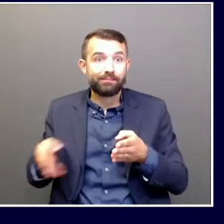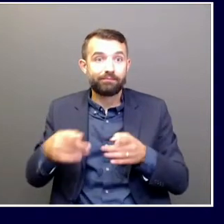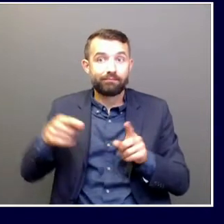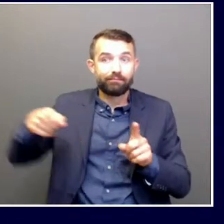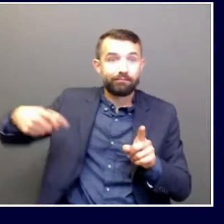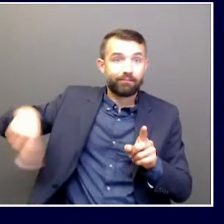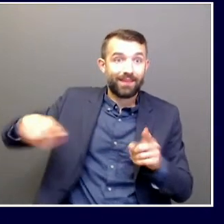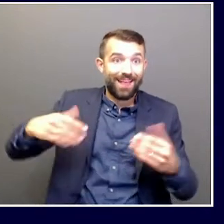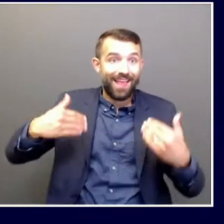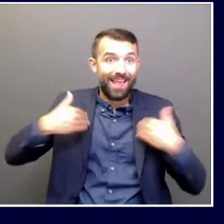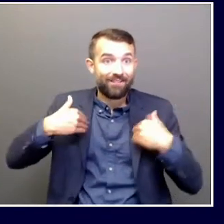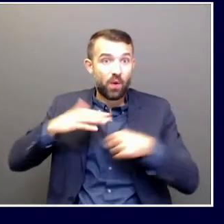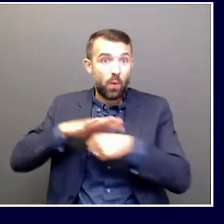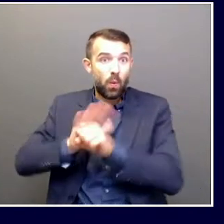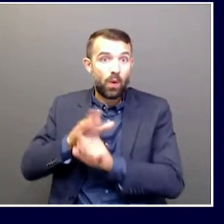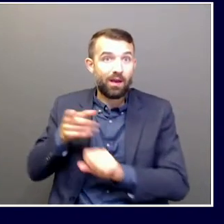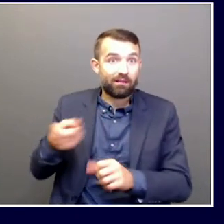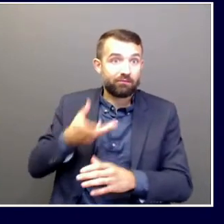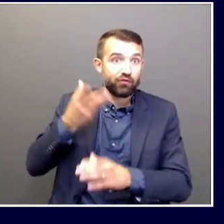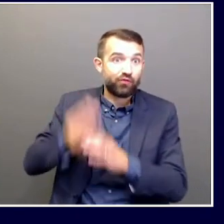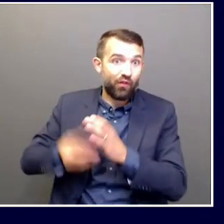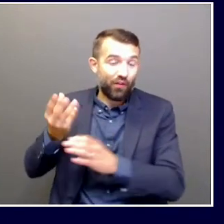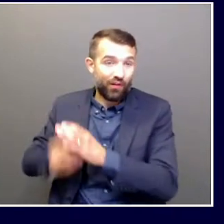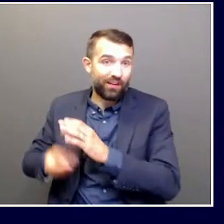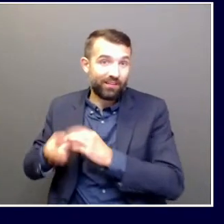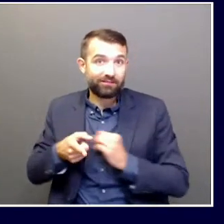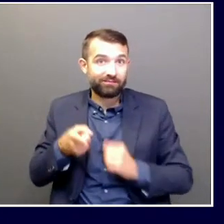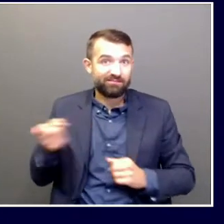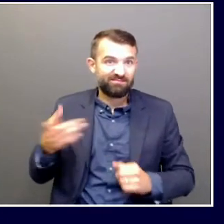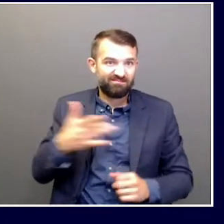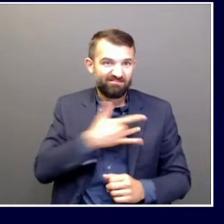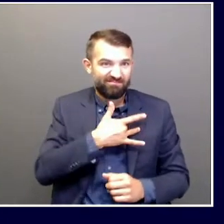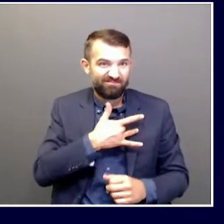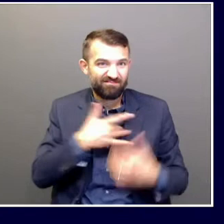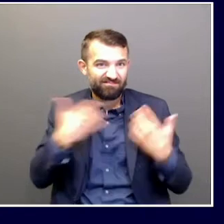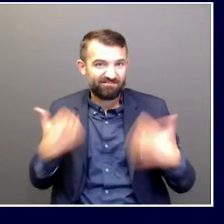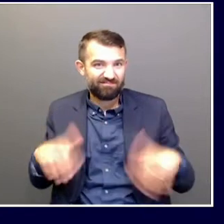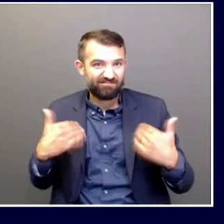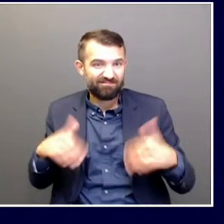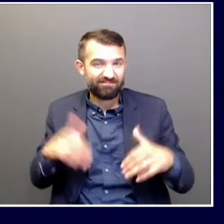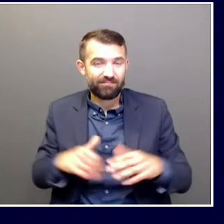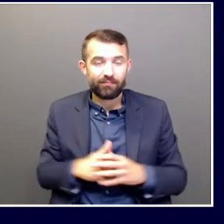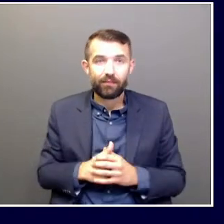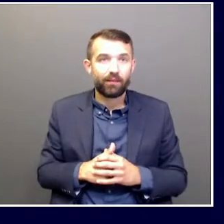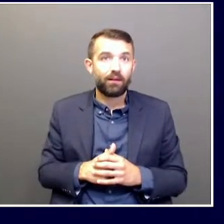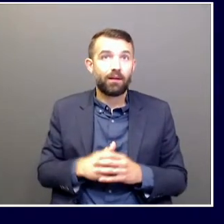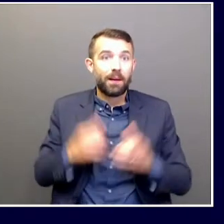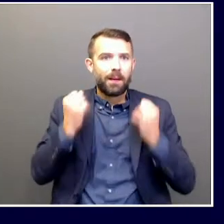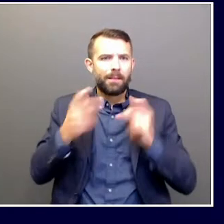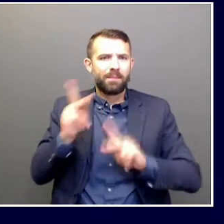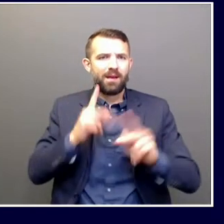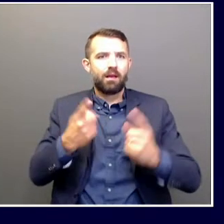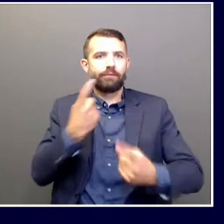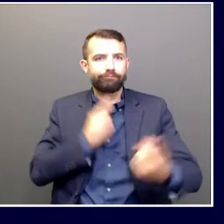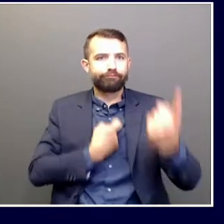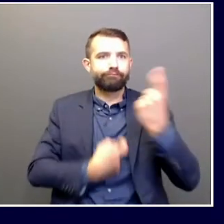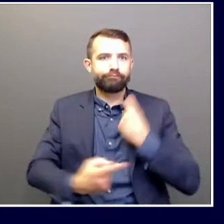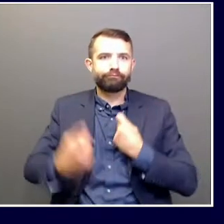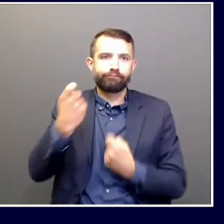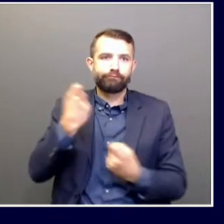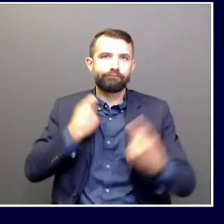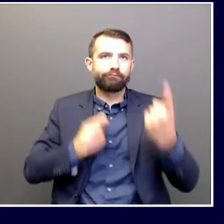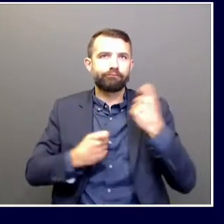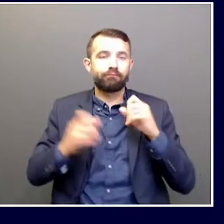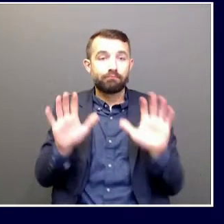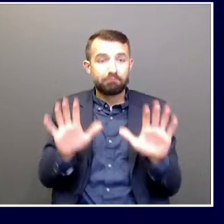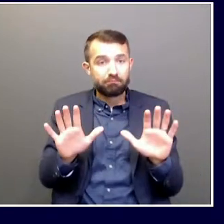right now. What's going on there, Emily, is a reasonable question that I've seen a lot of folks ask and pose in different fora on social media and